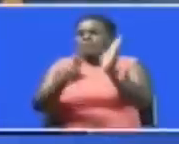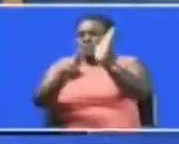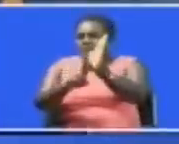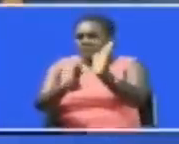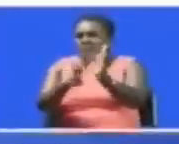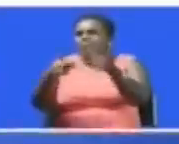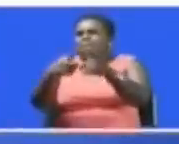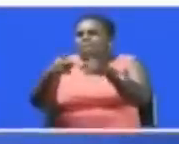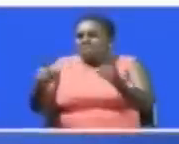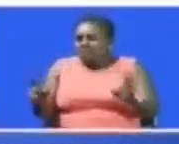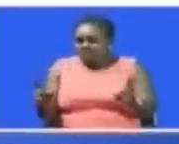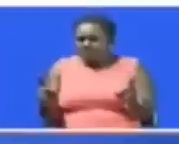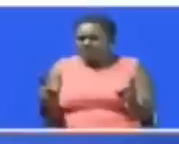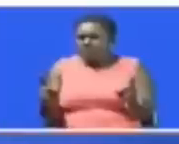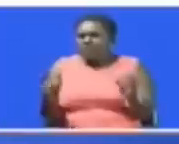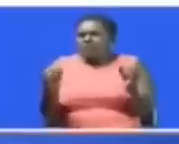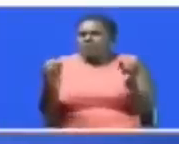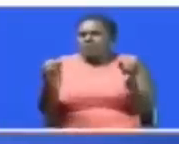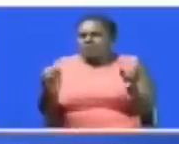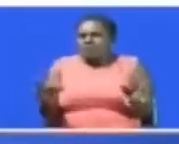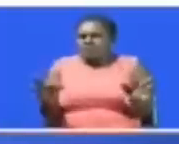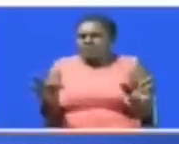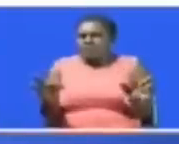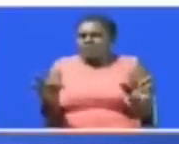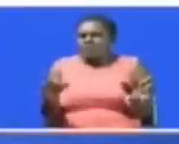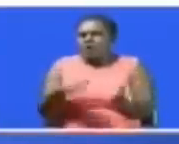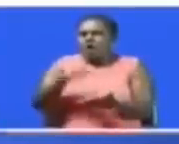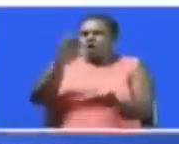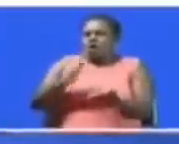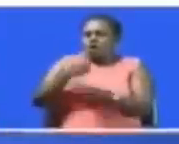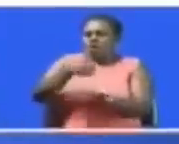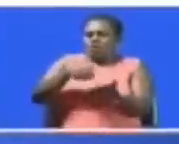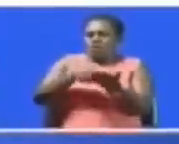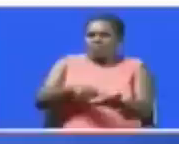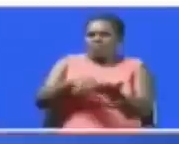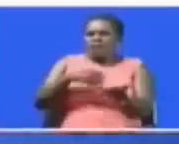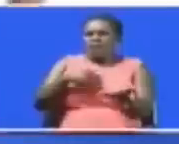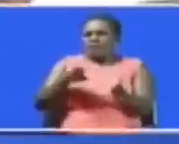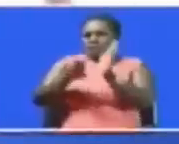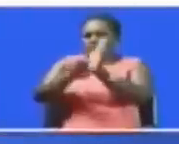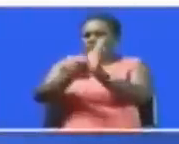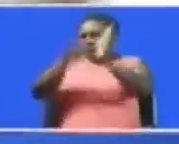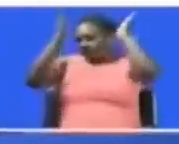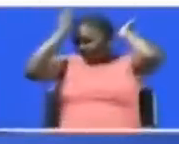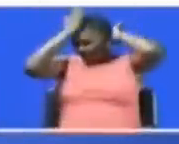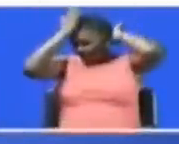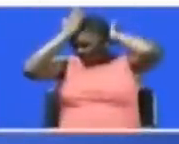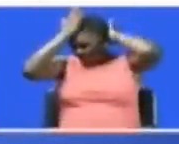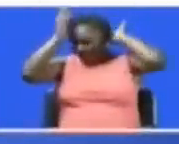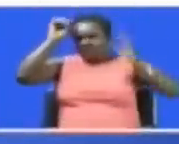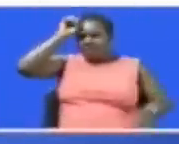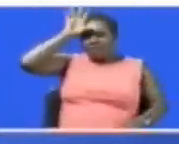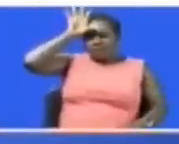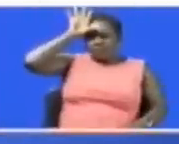representation. Okay. But if it is over, you know, emphasized, then there are going to be areas, you know, like Kakamega,